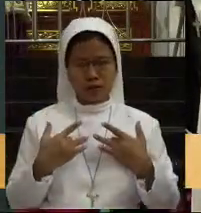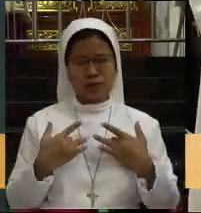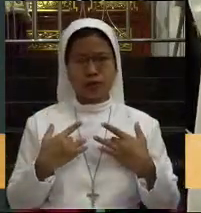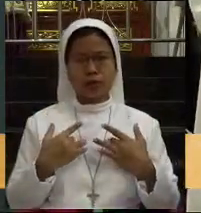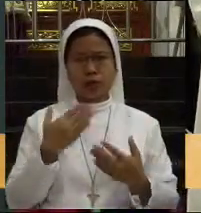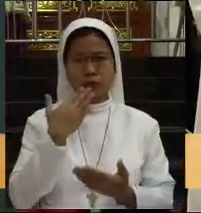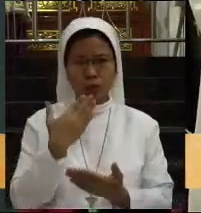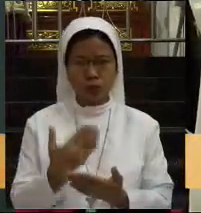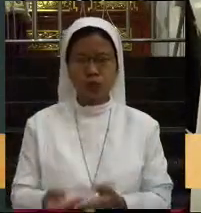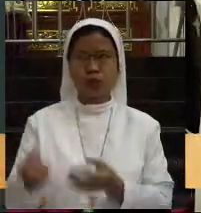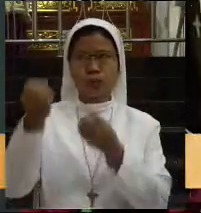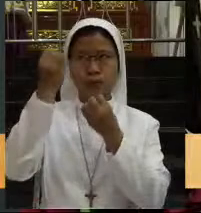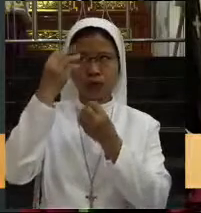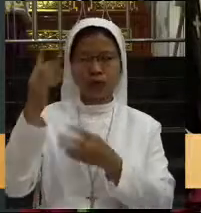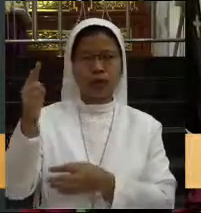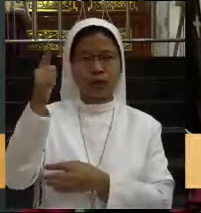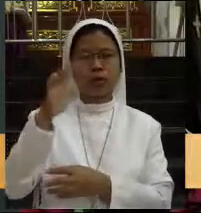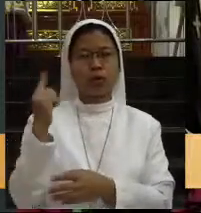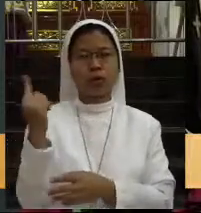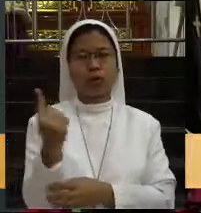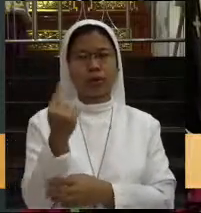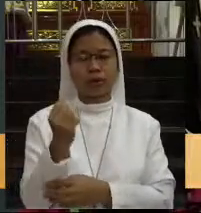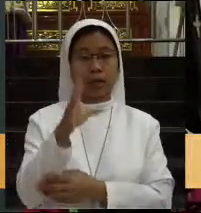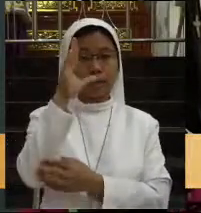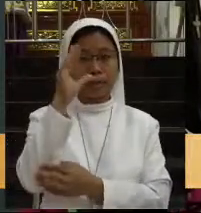man already